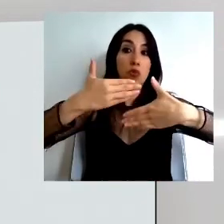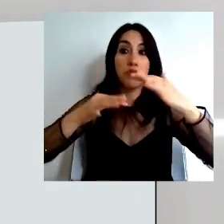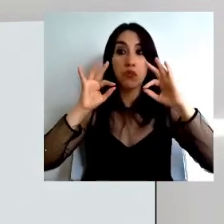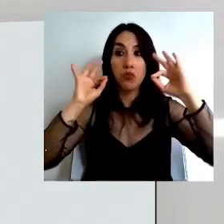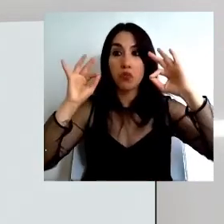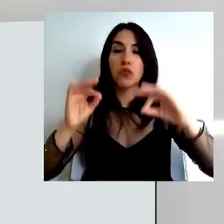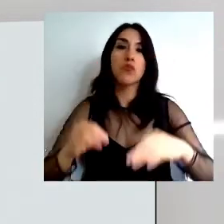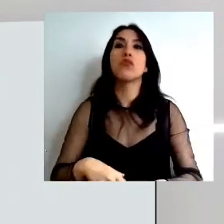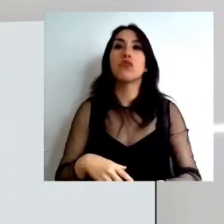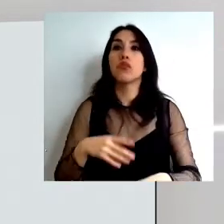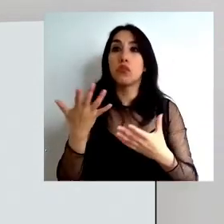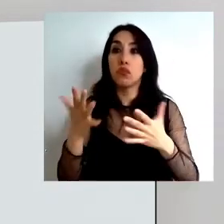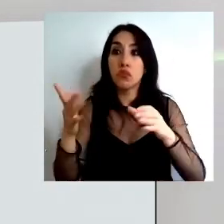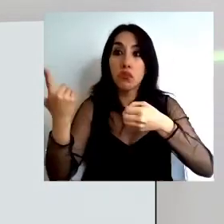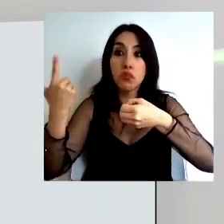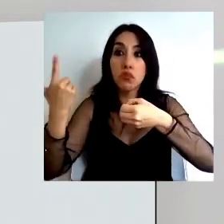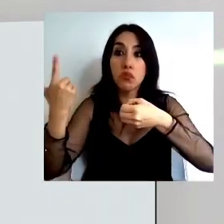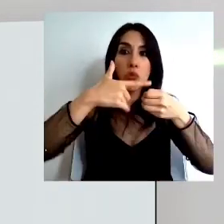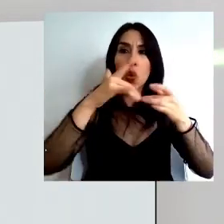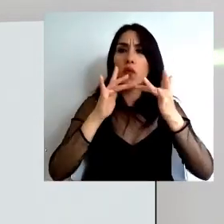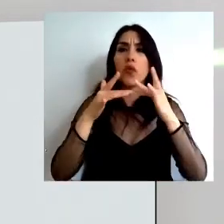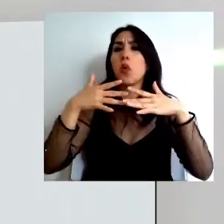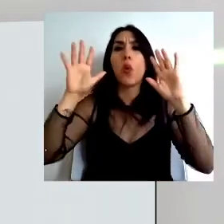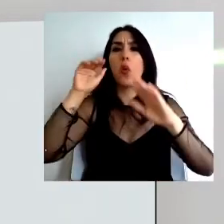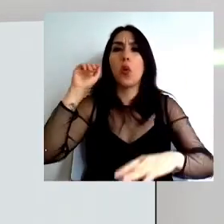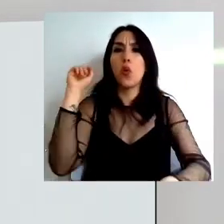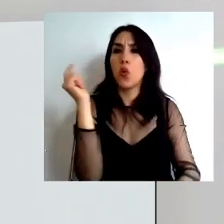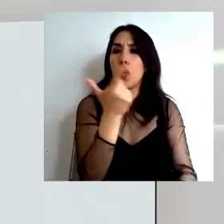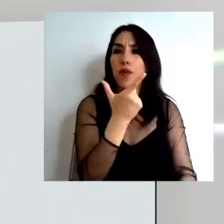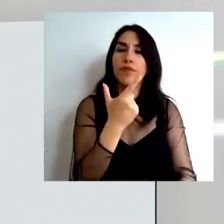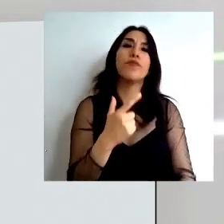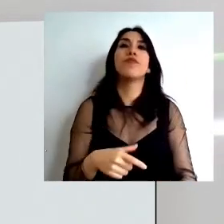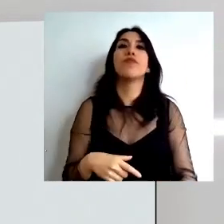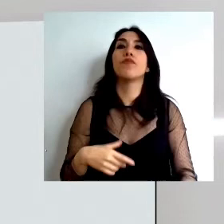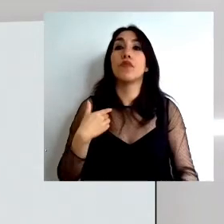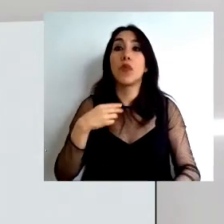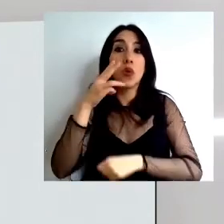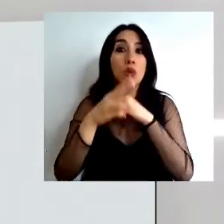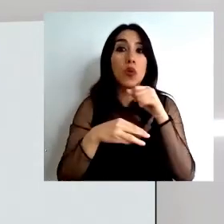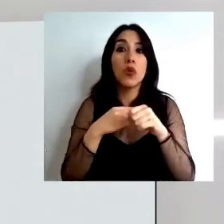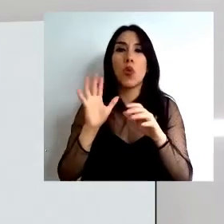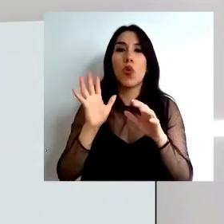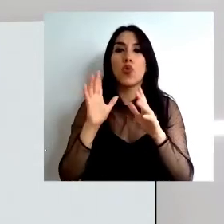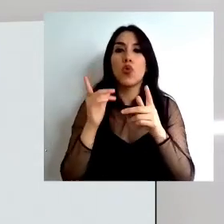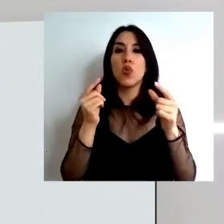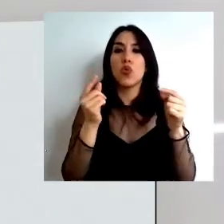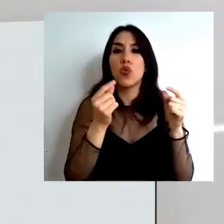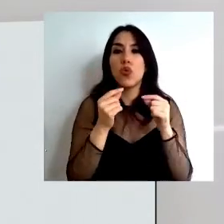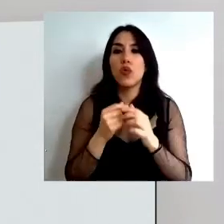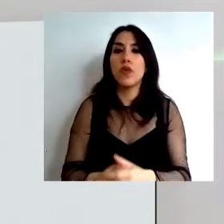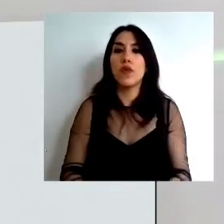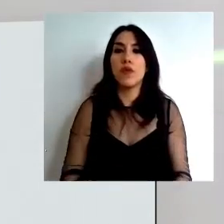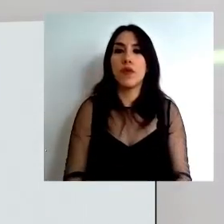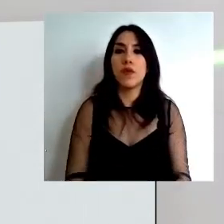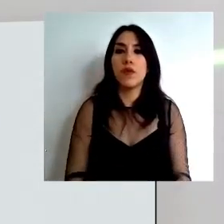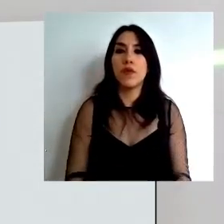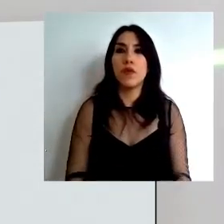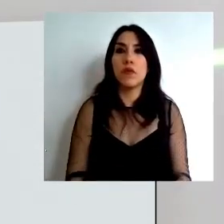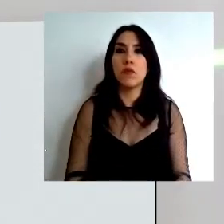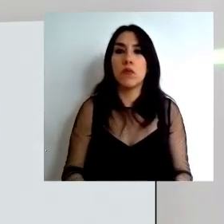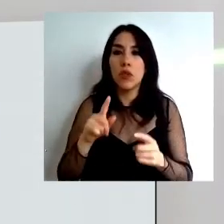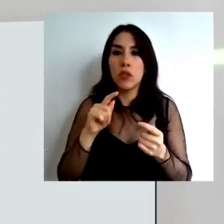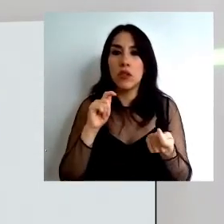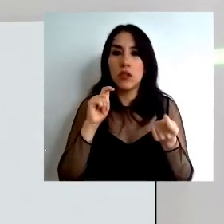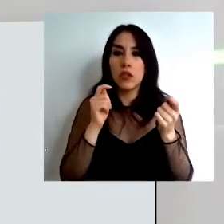to make so much documentation and so on. So the tool do it. Yeah. And this was